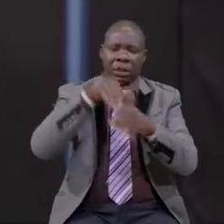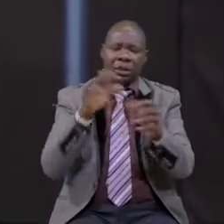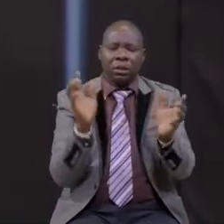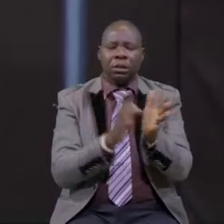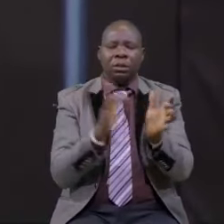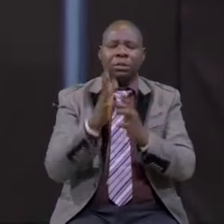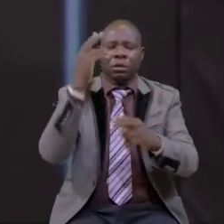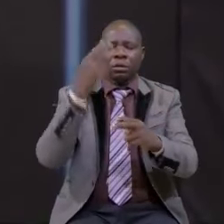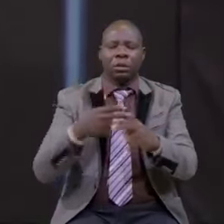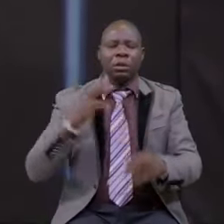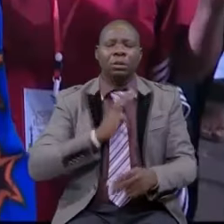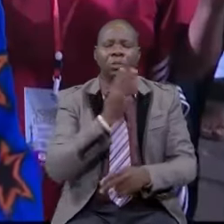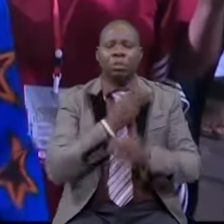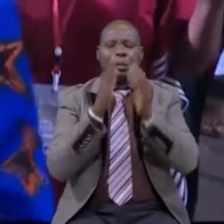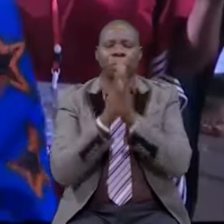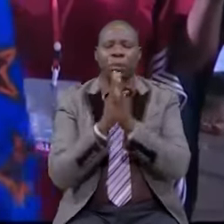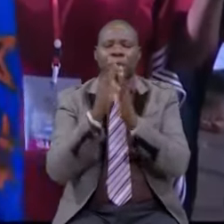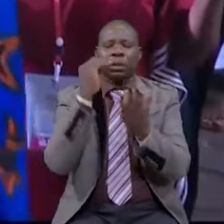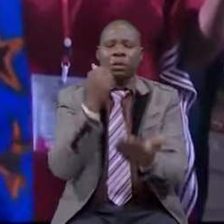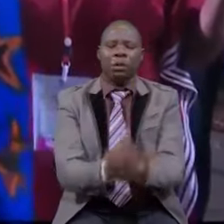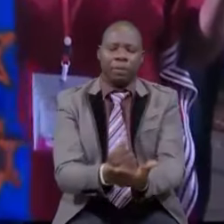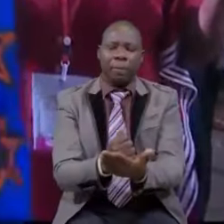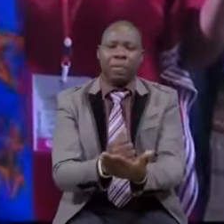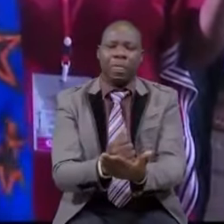name, we pray.